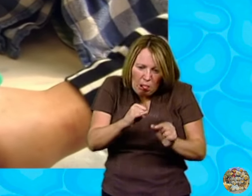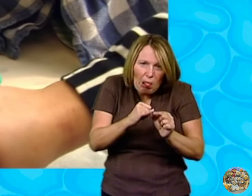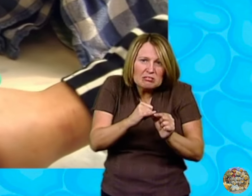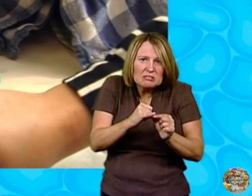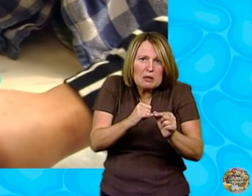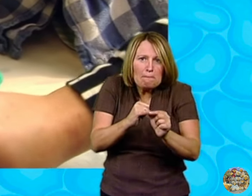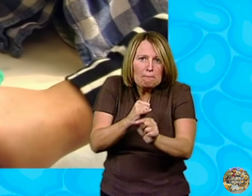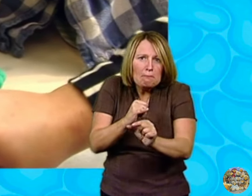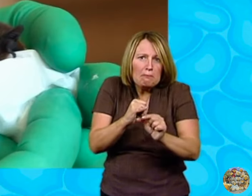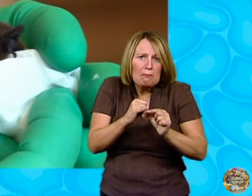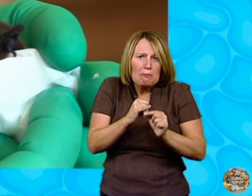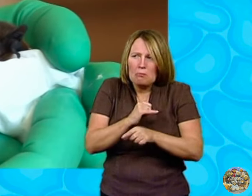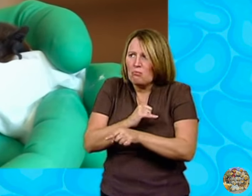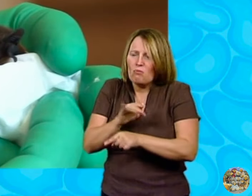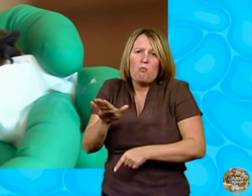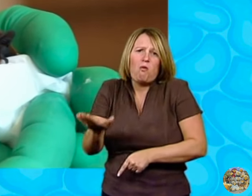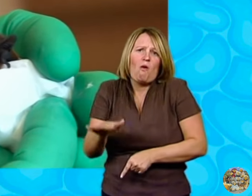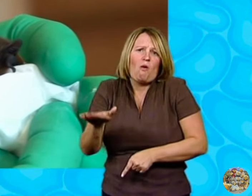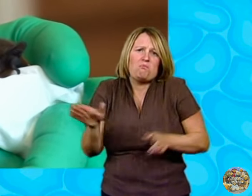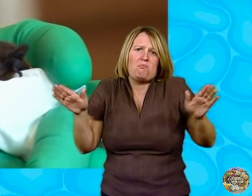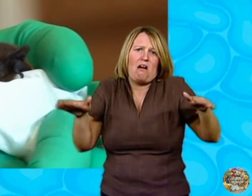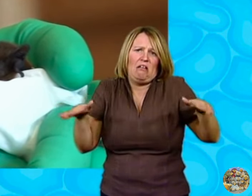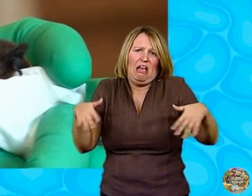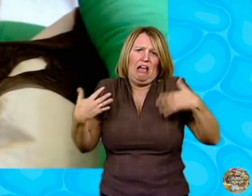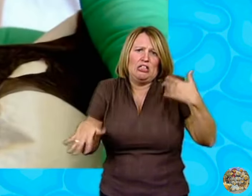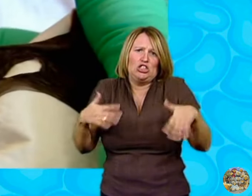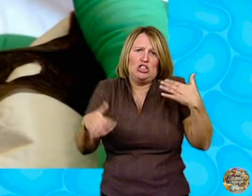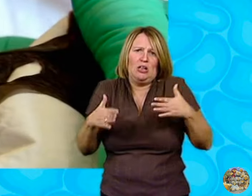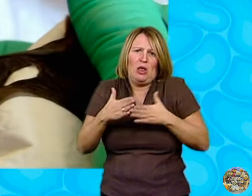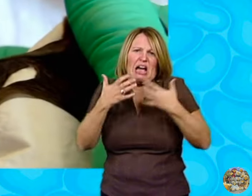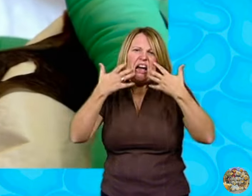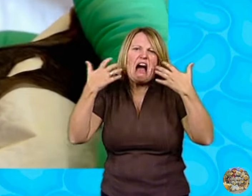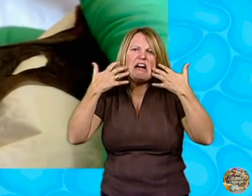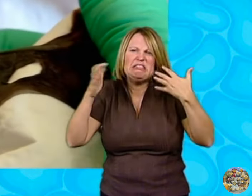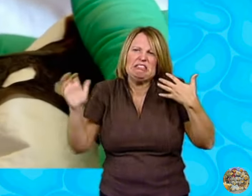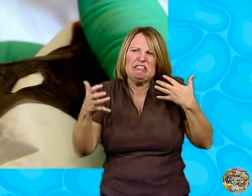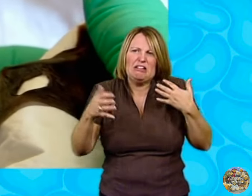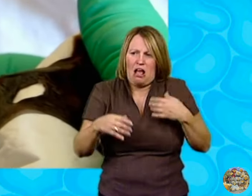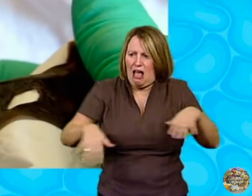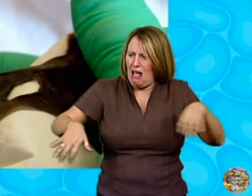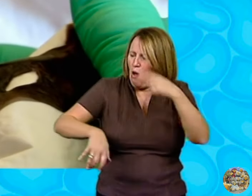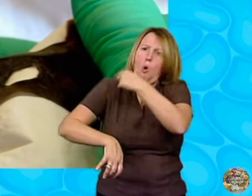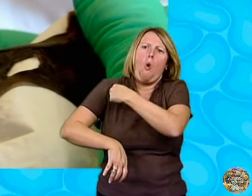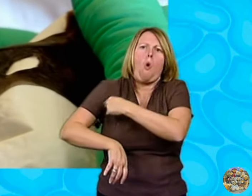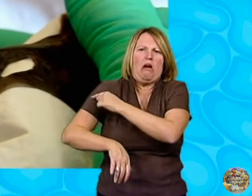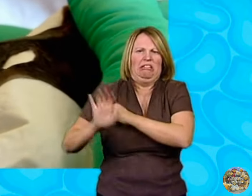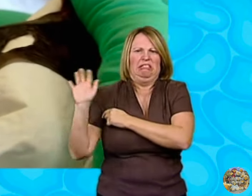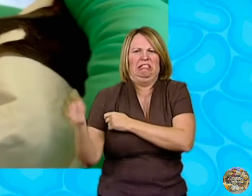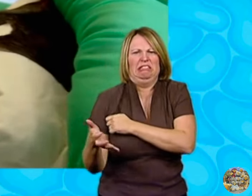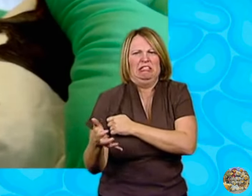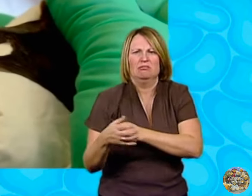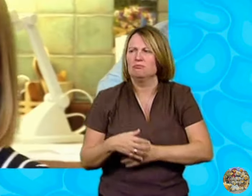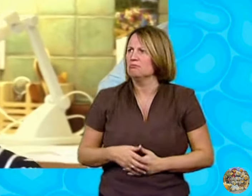little finger. This poor little bat got injured by a cat. It's got a hole in its